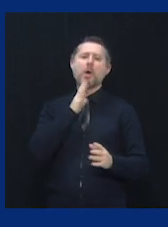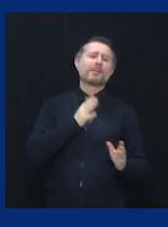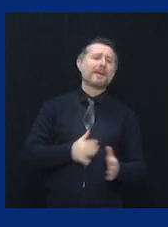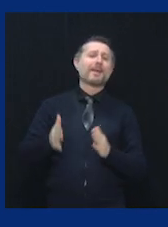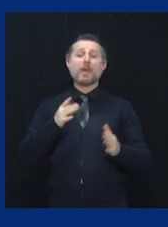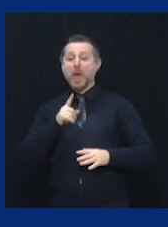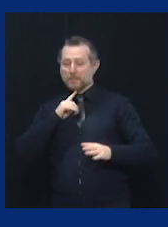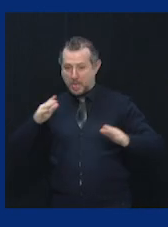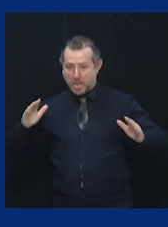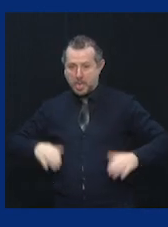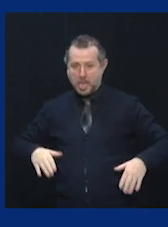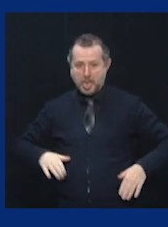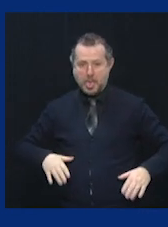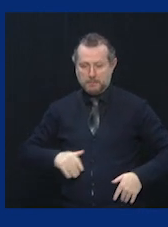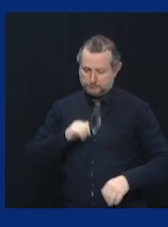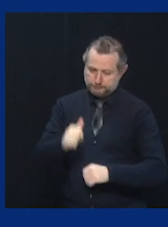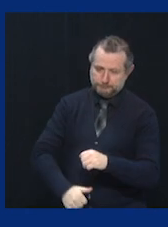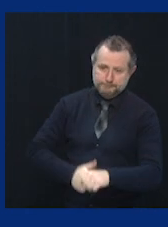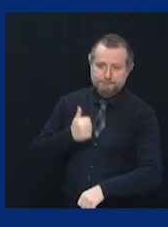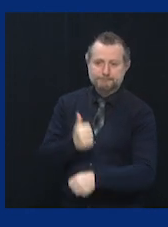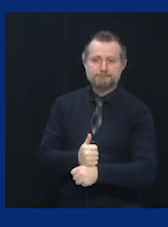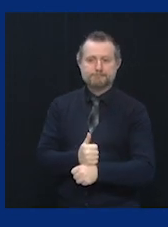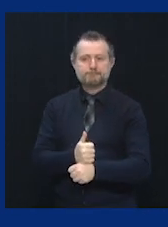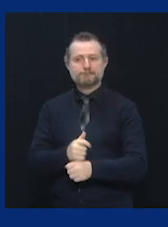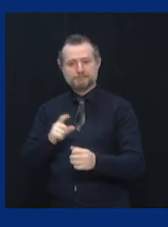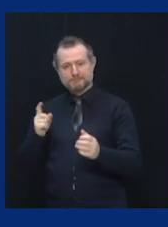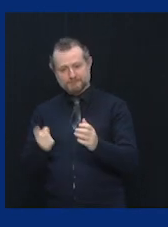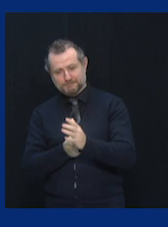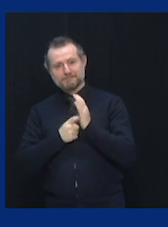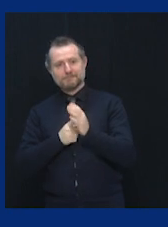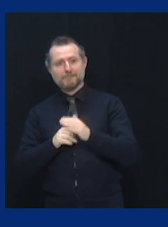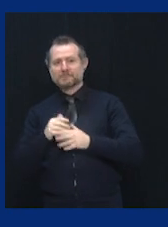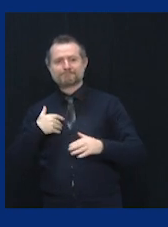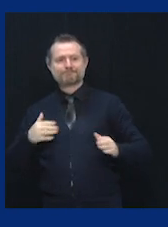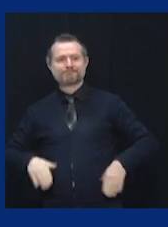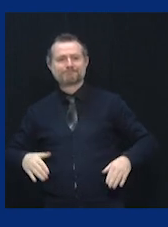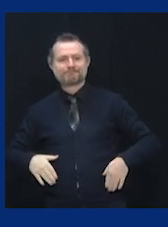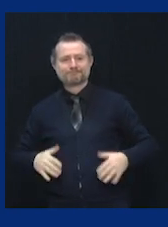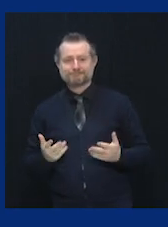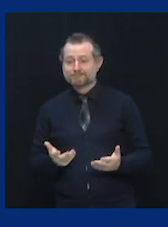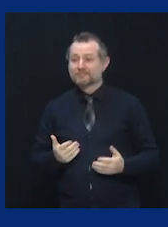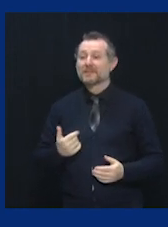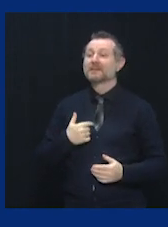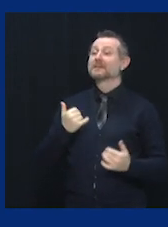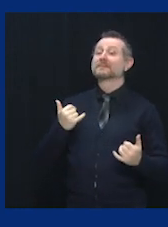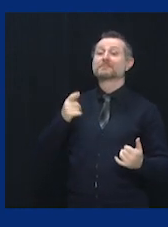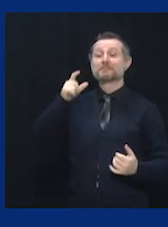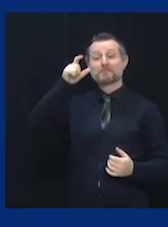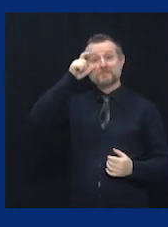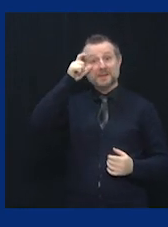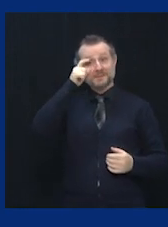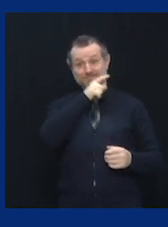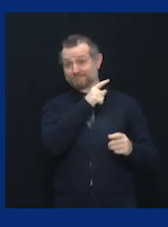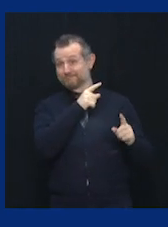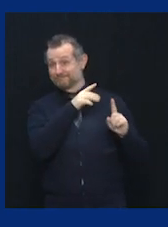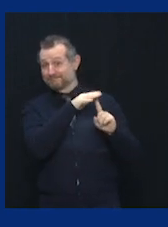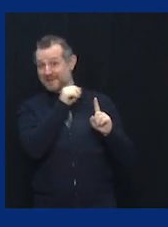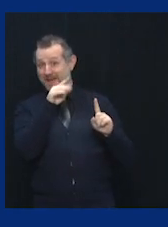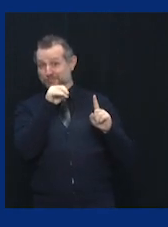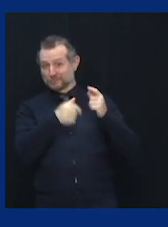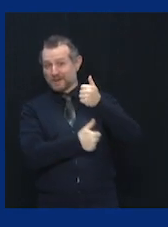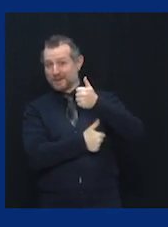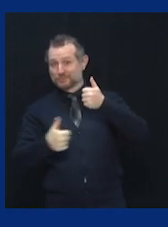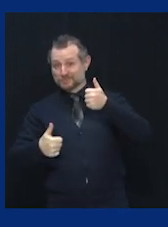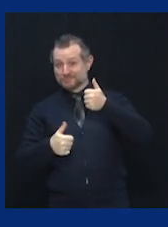actual capacity to do it. So we've all learned. The Biden administration, I believe, gets